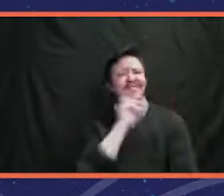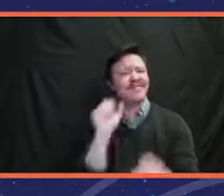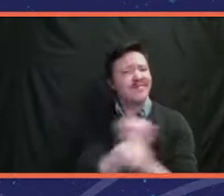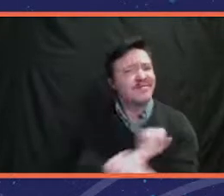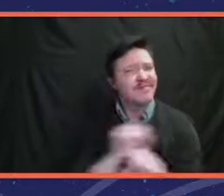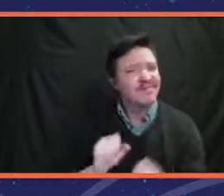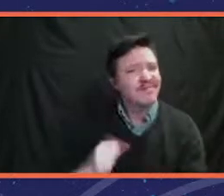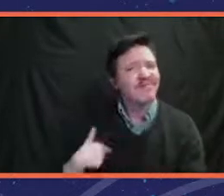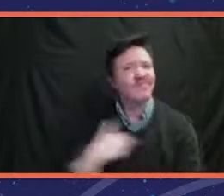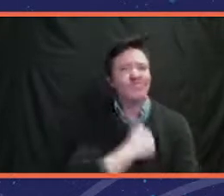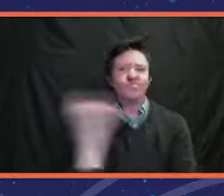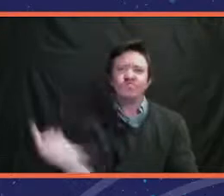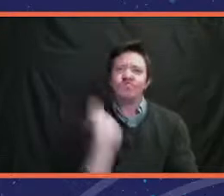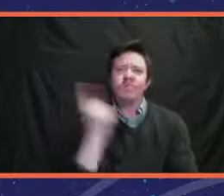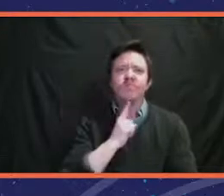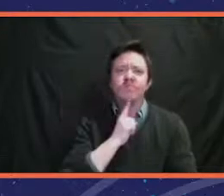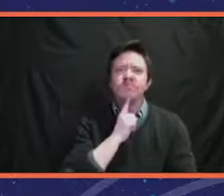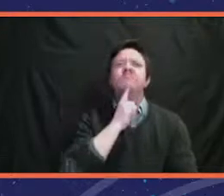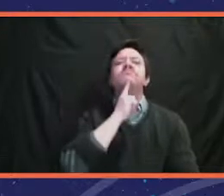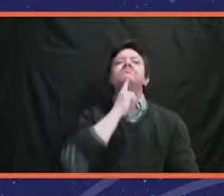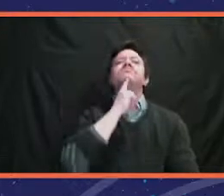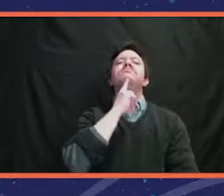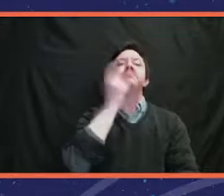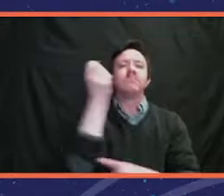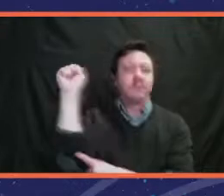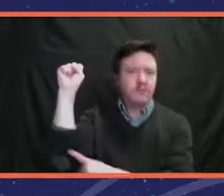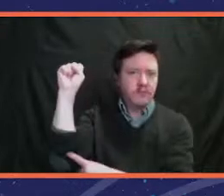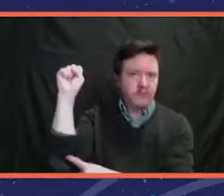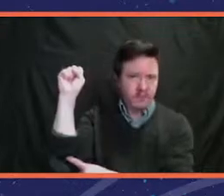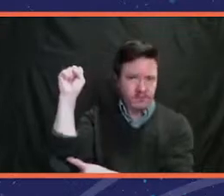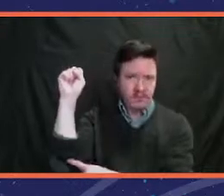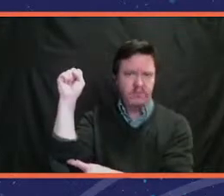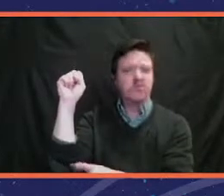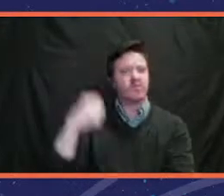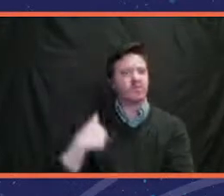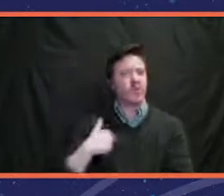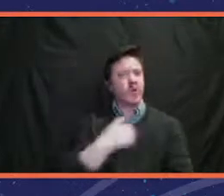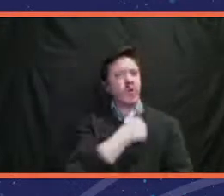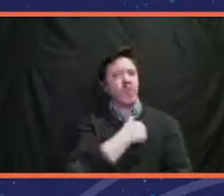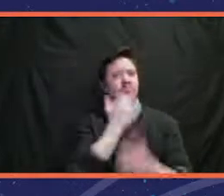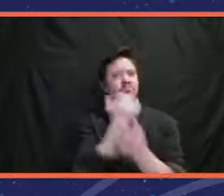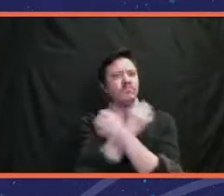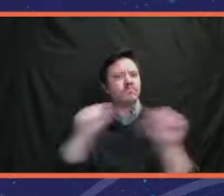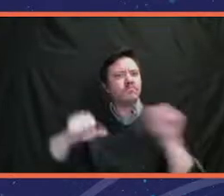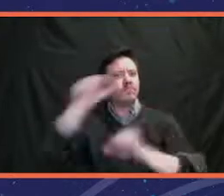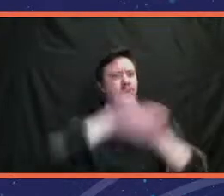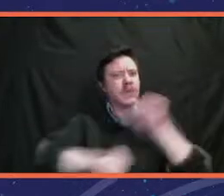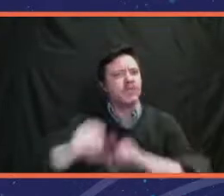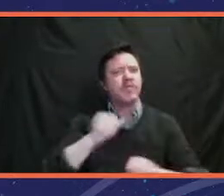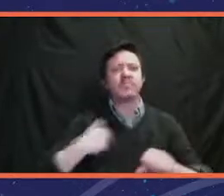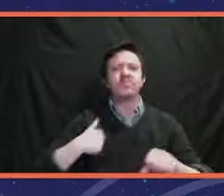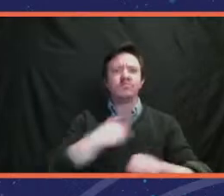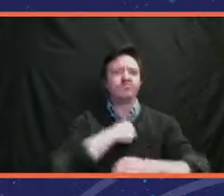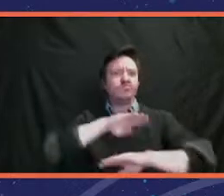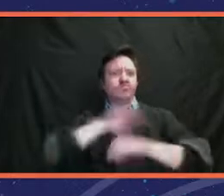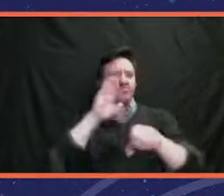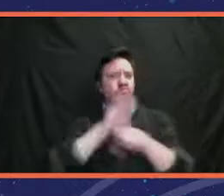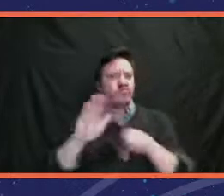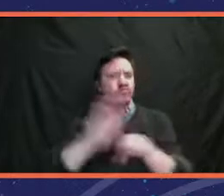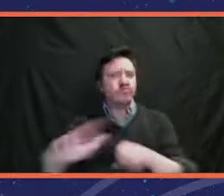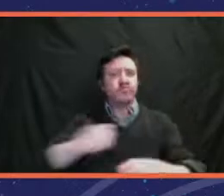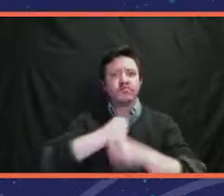rise up. See, we be our refuge and we are more than enough, made from our mama's stuff